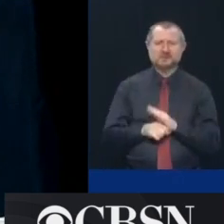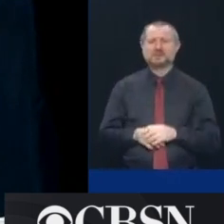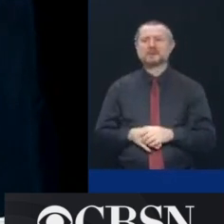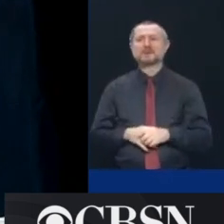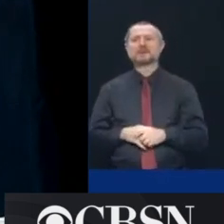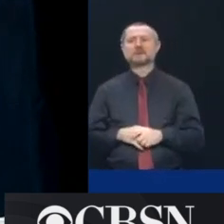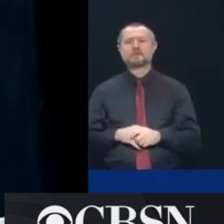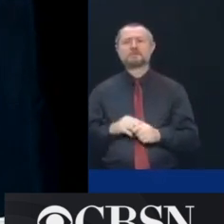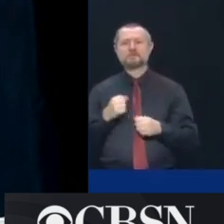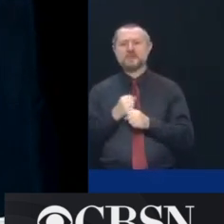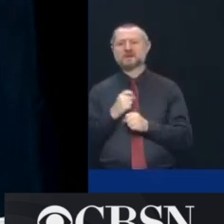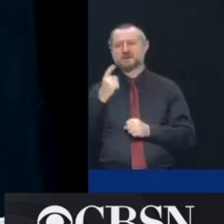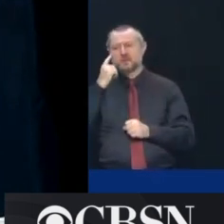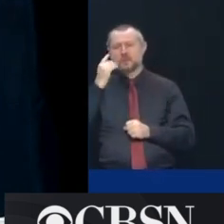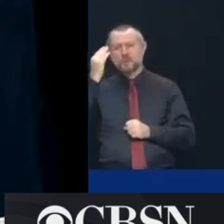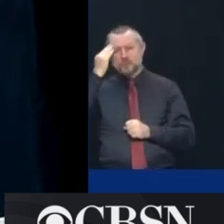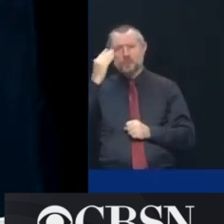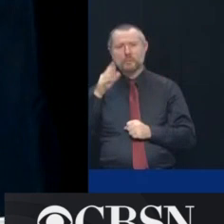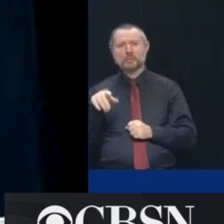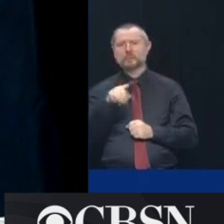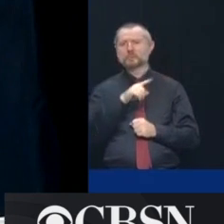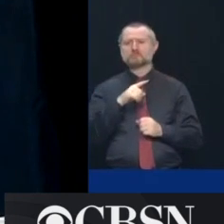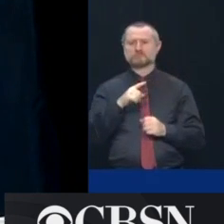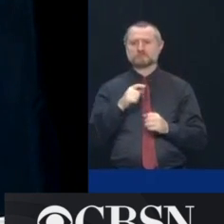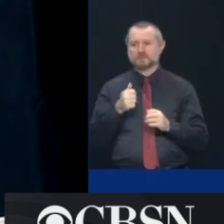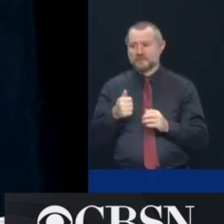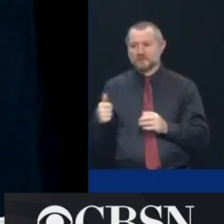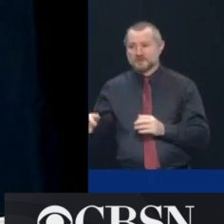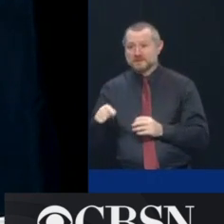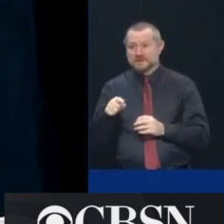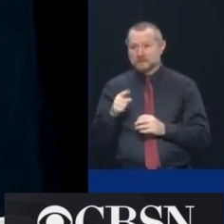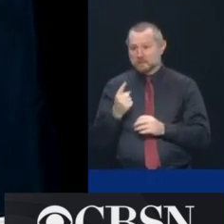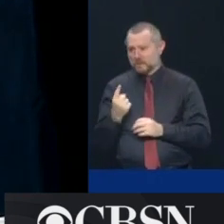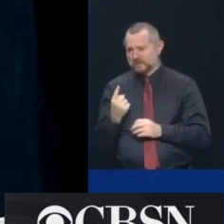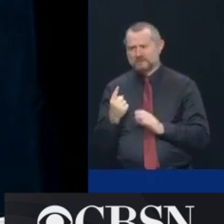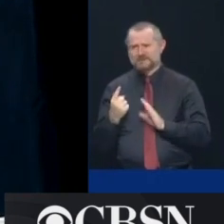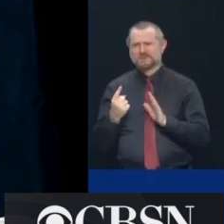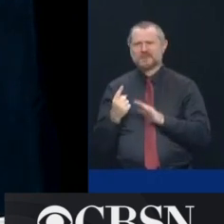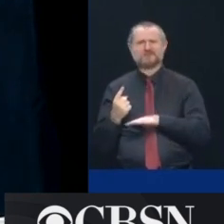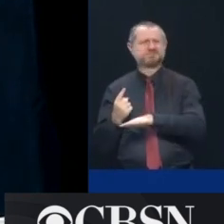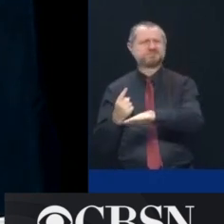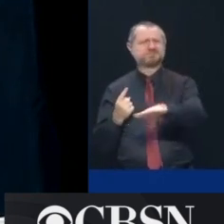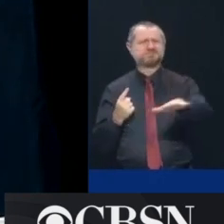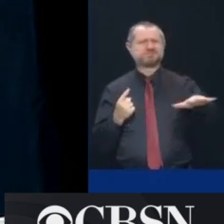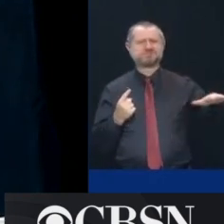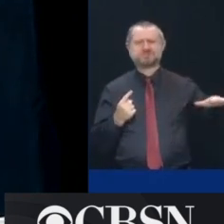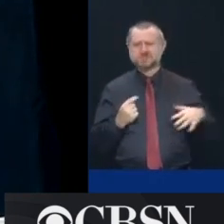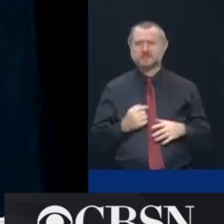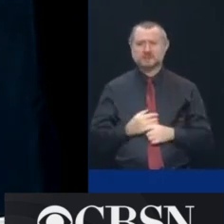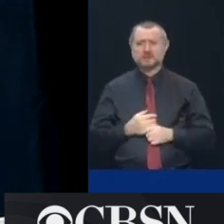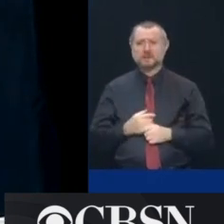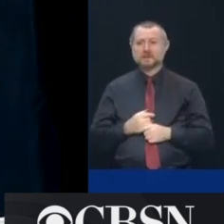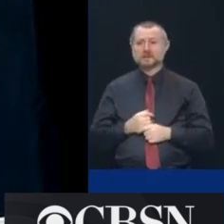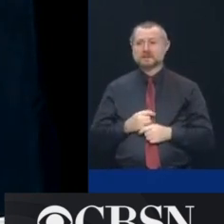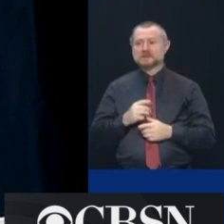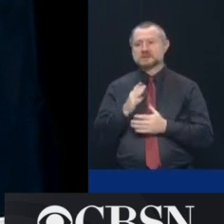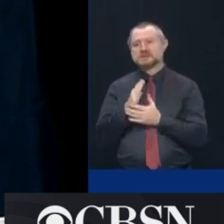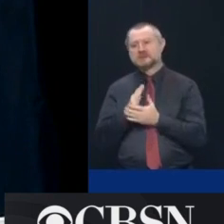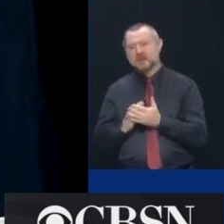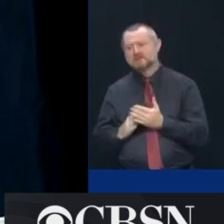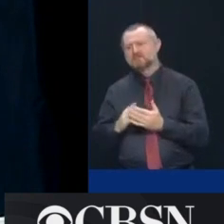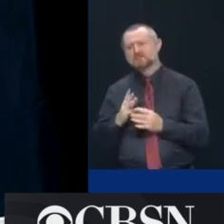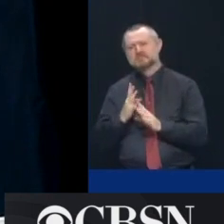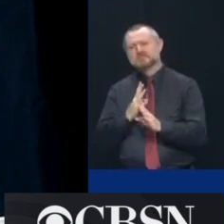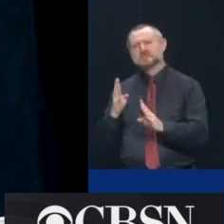you know how many testing sites we have available, and because we have some sites that are backed up and some